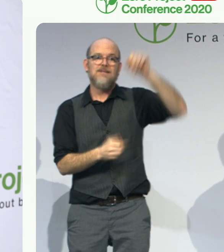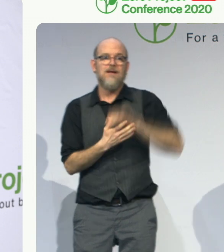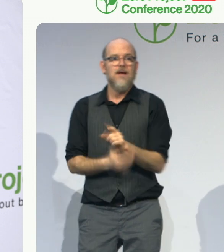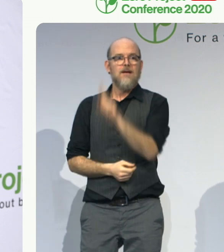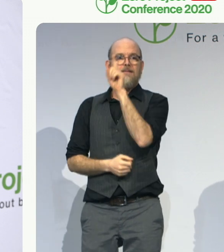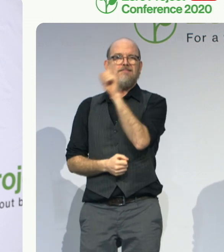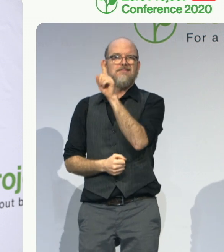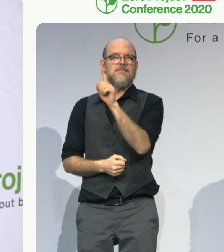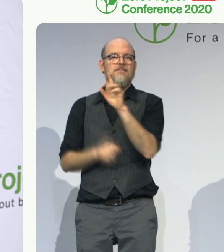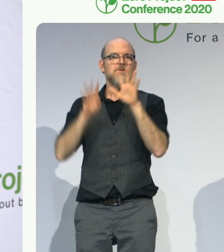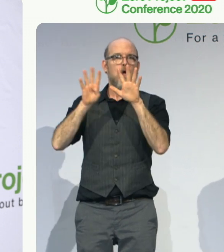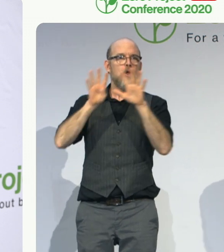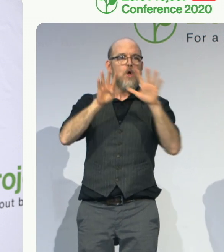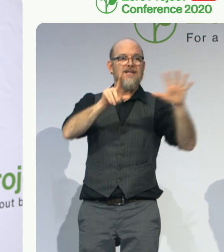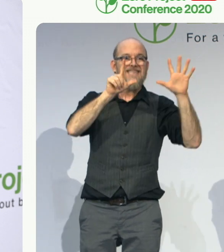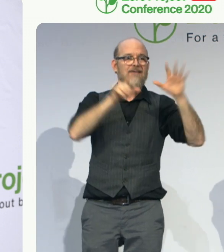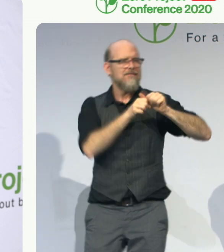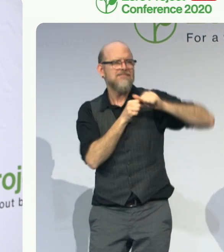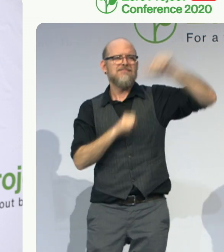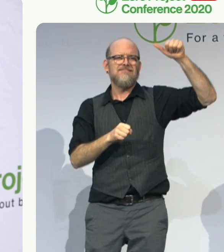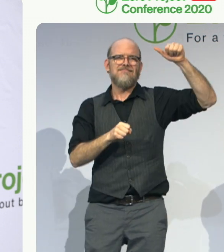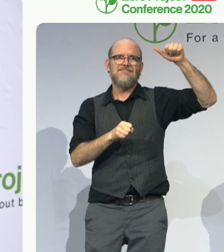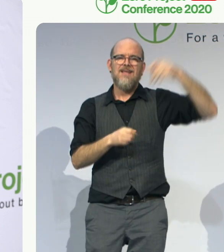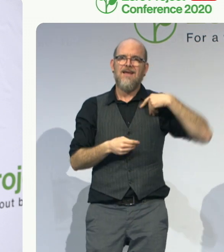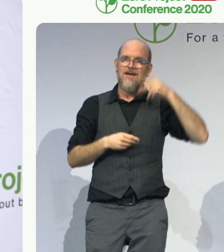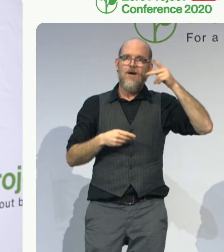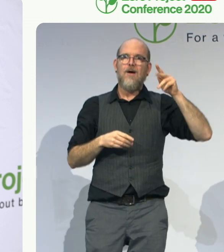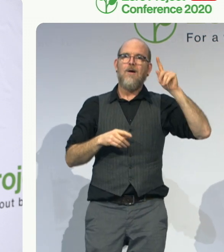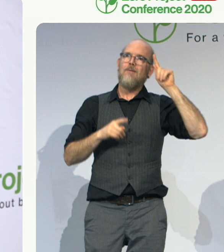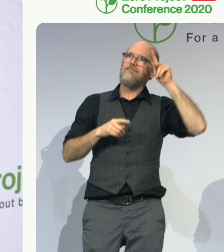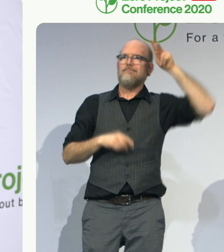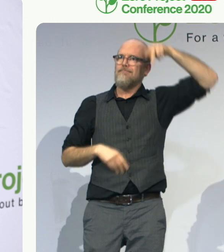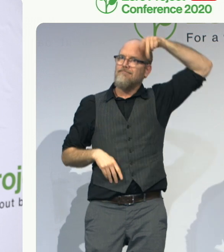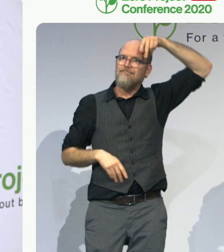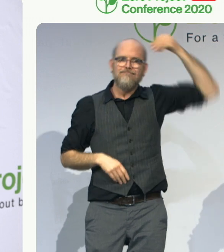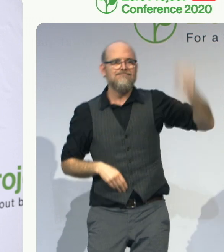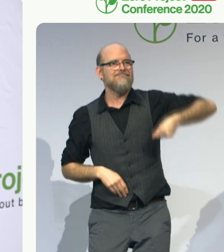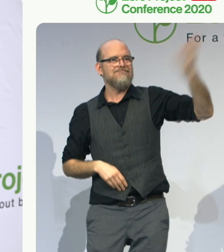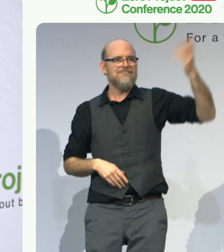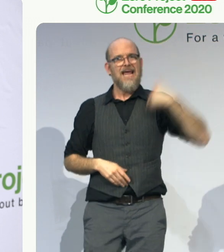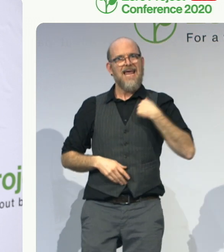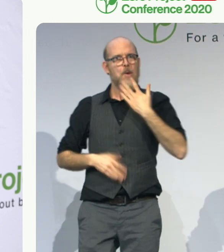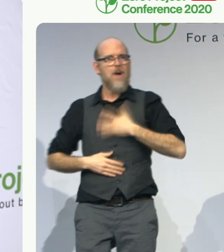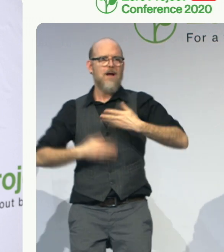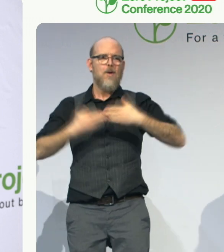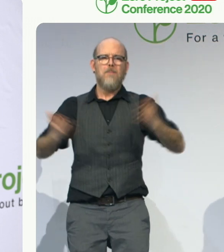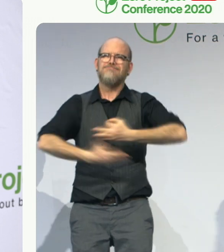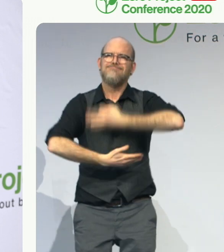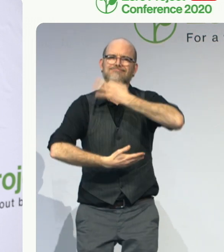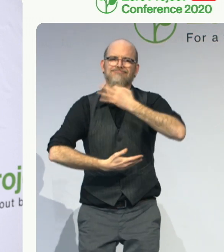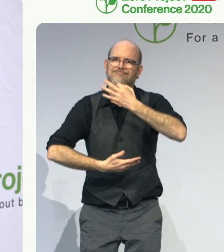that when my parents went to thank the school principal, this is what she said: "It is Alia we must